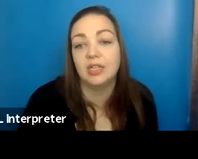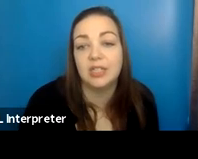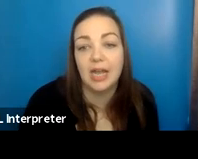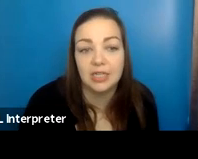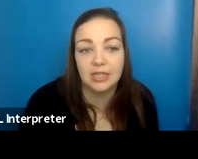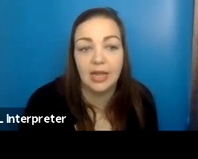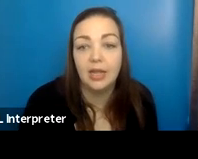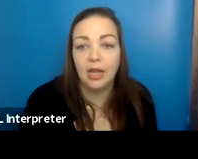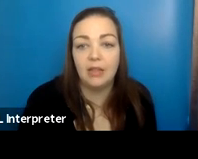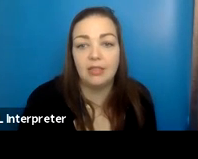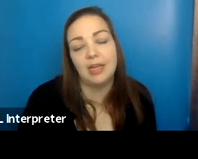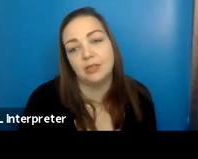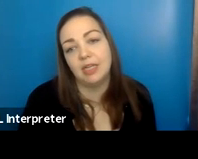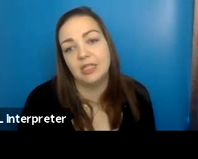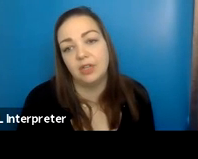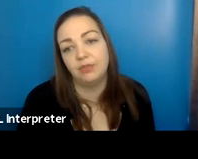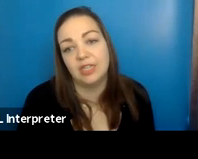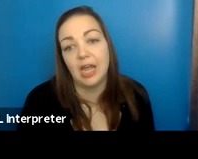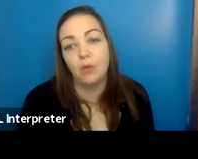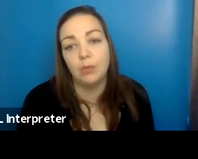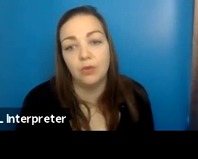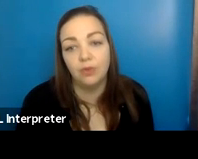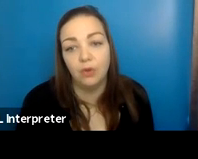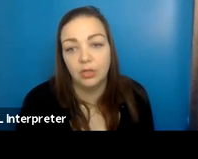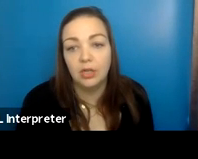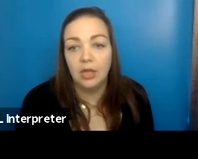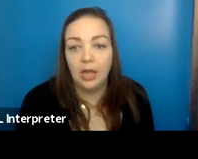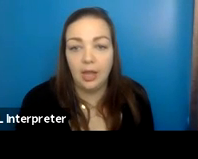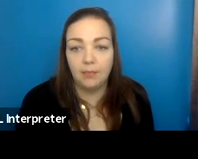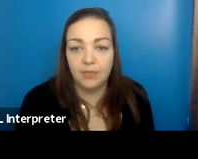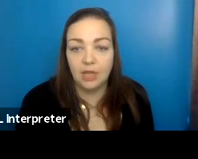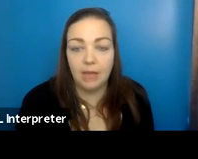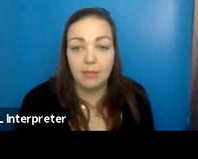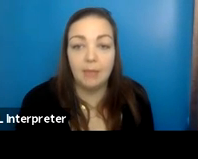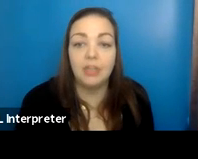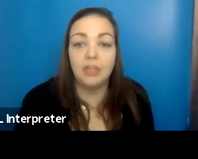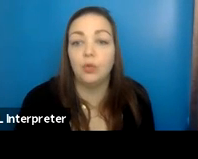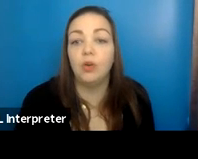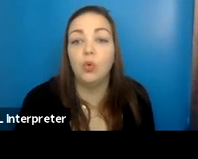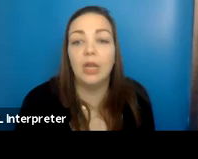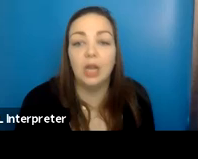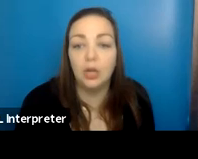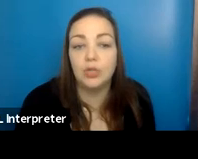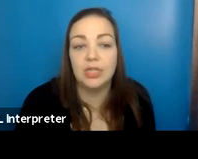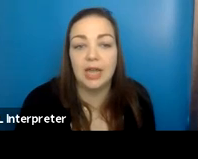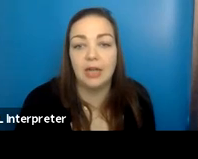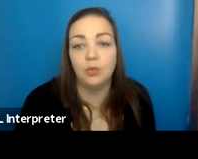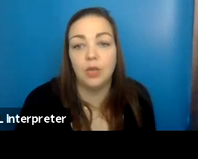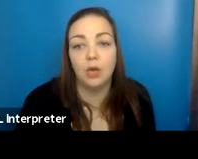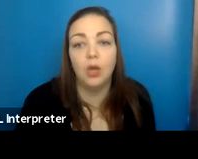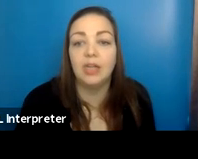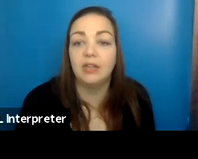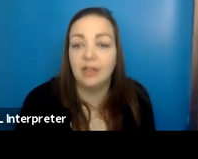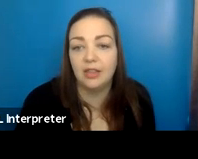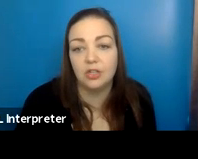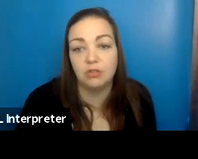people and understanding that. And that makes a massive difference in how we move on and make sure that we're all included and we